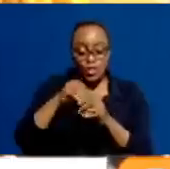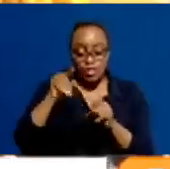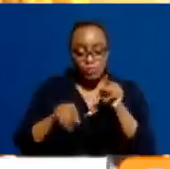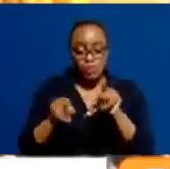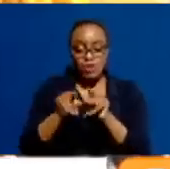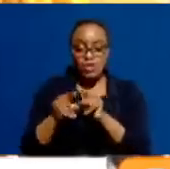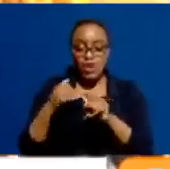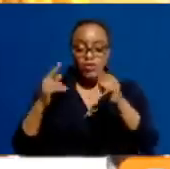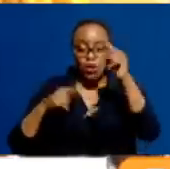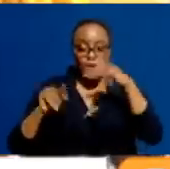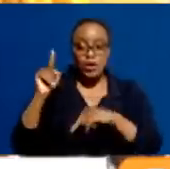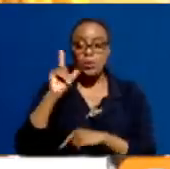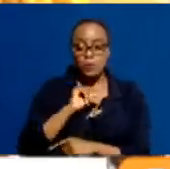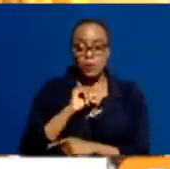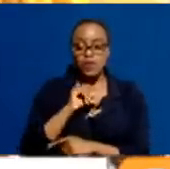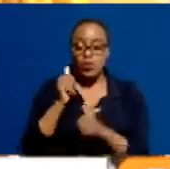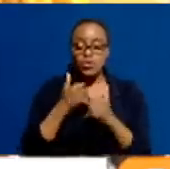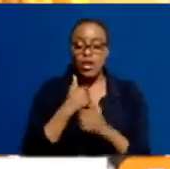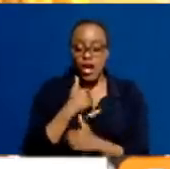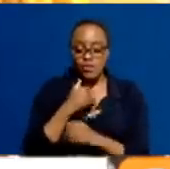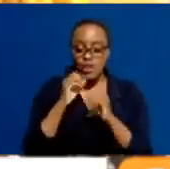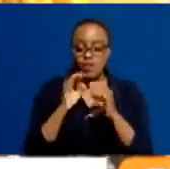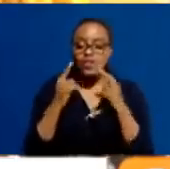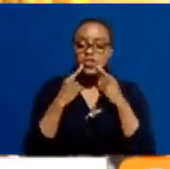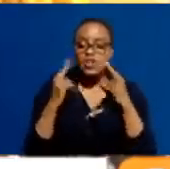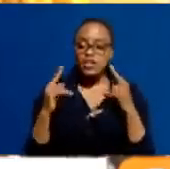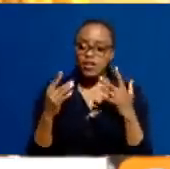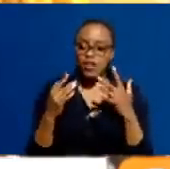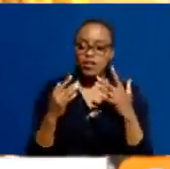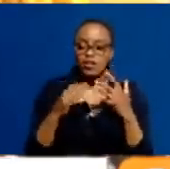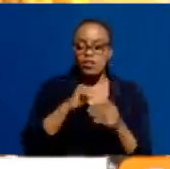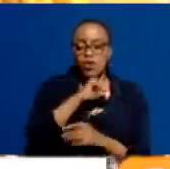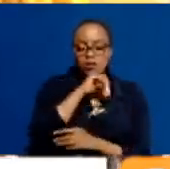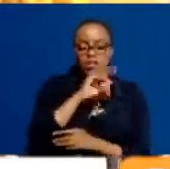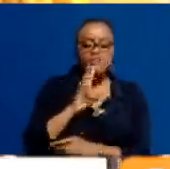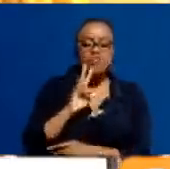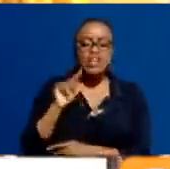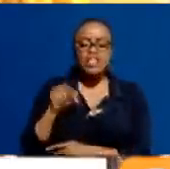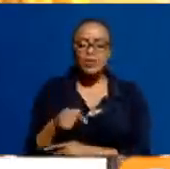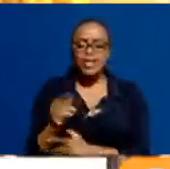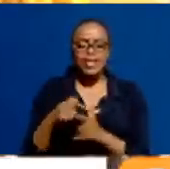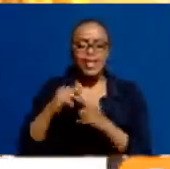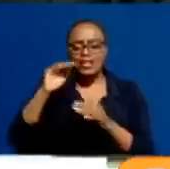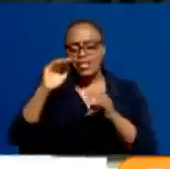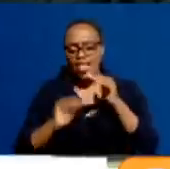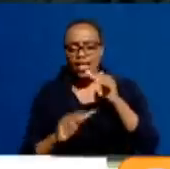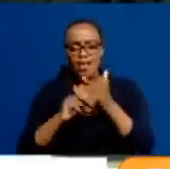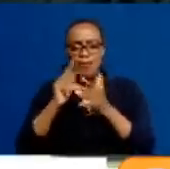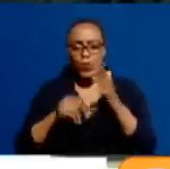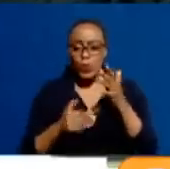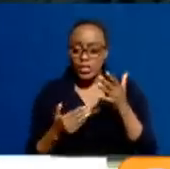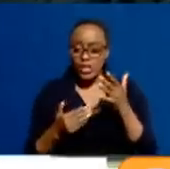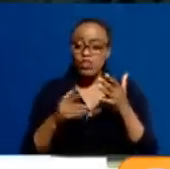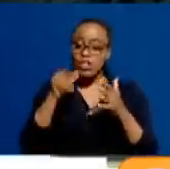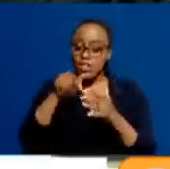The margin of victory by which is declared more than Raila Odinga, 200,000, again less than this. So the